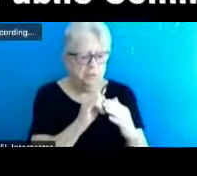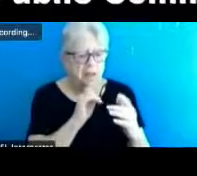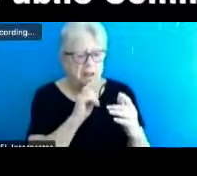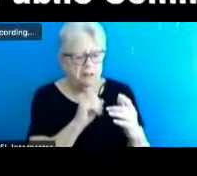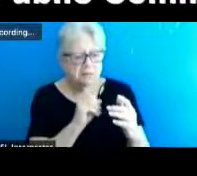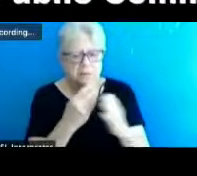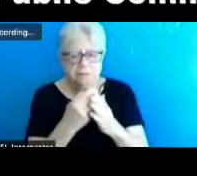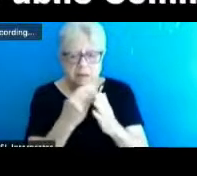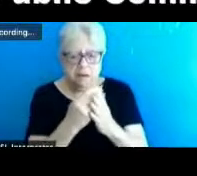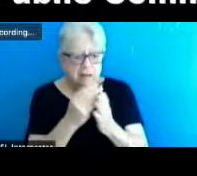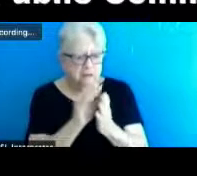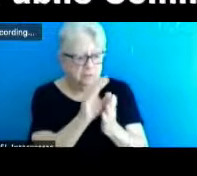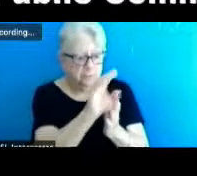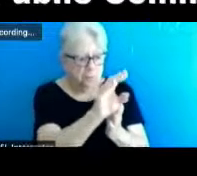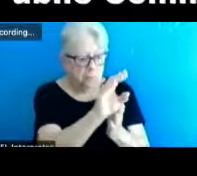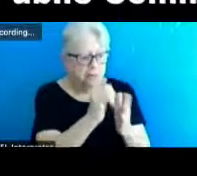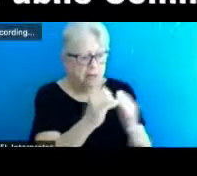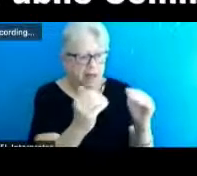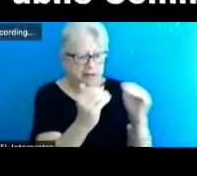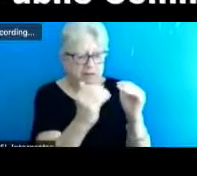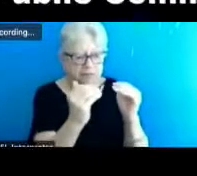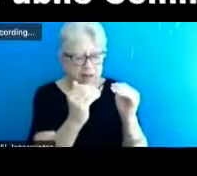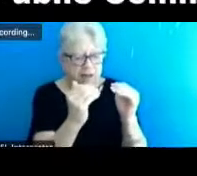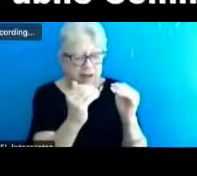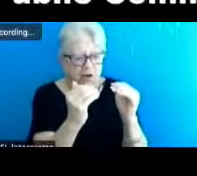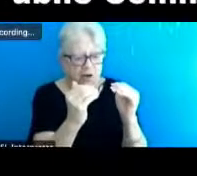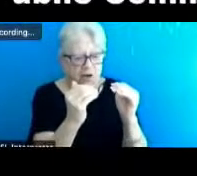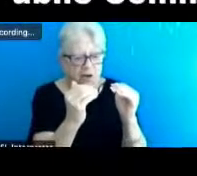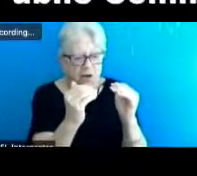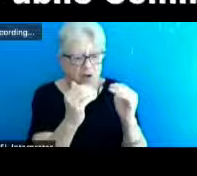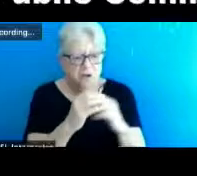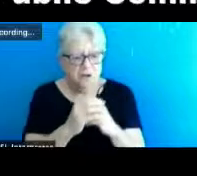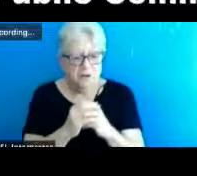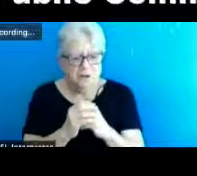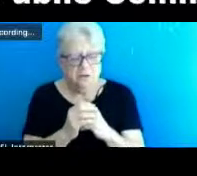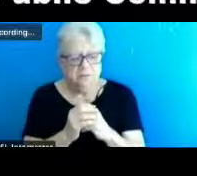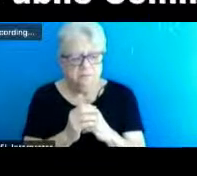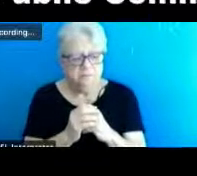it's fair, right? So it might be good to have someone from that committee